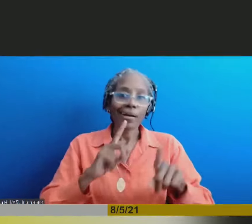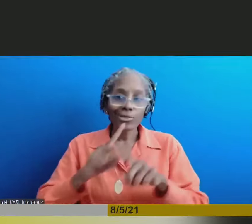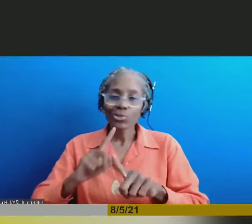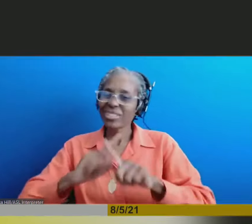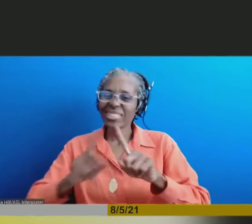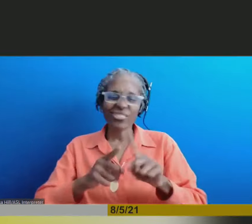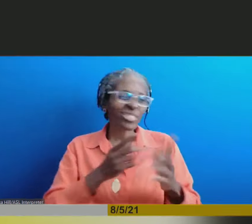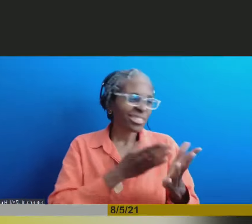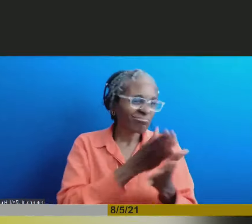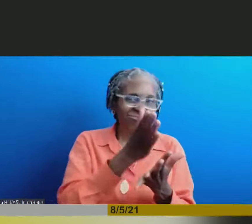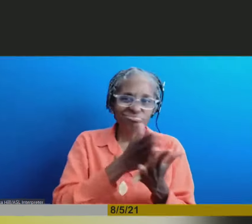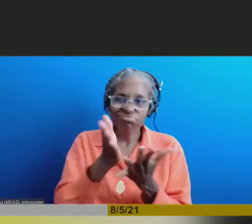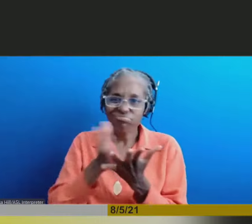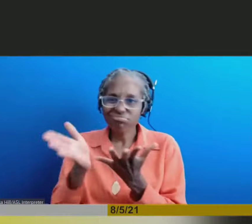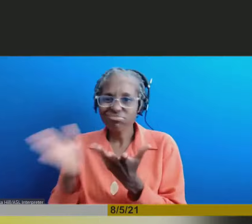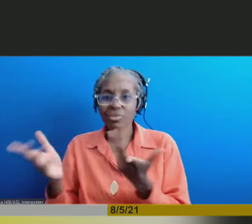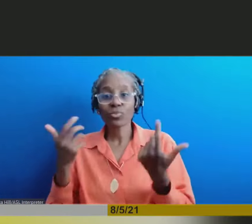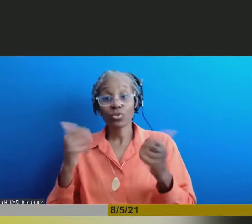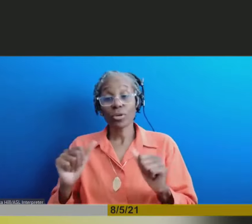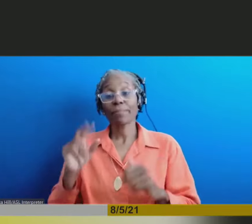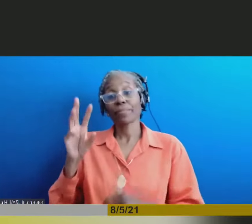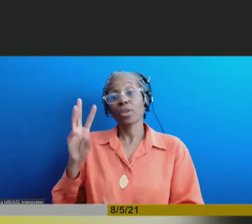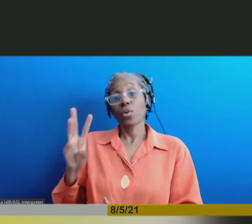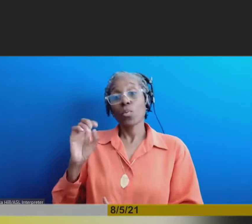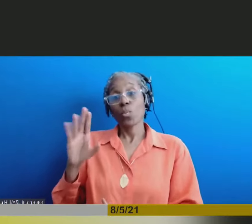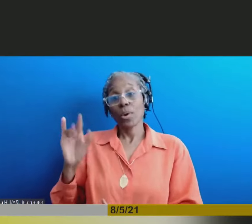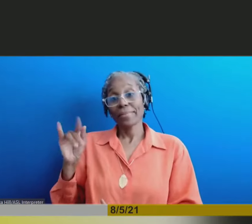ways. Our website,